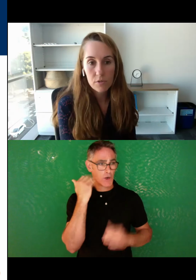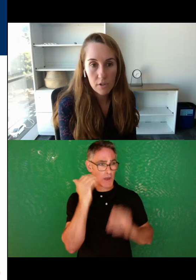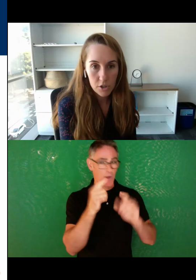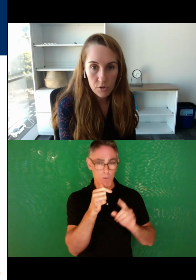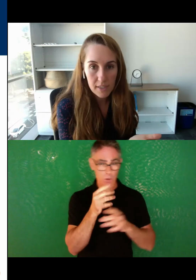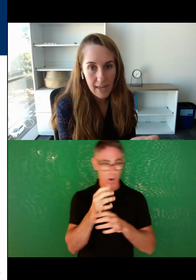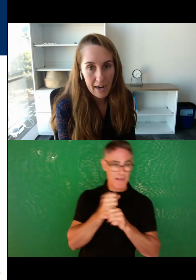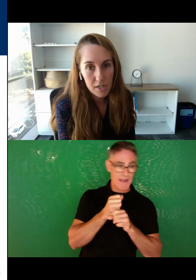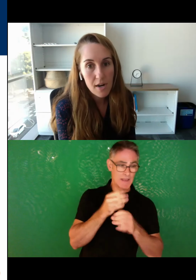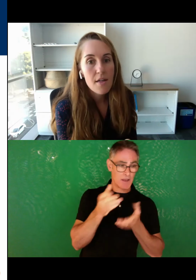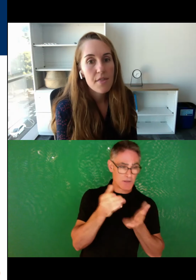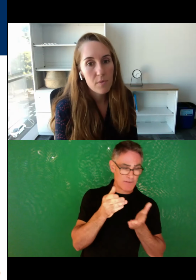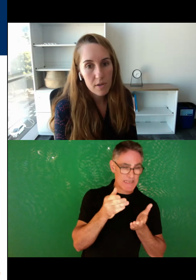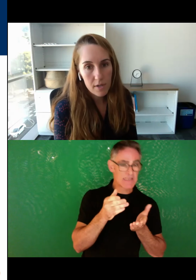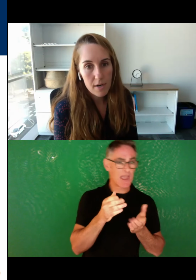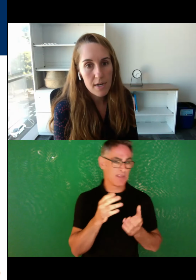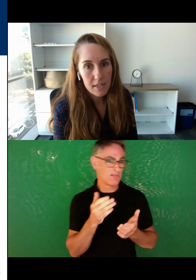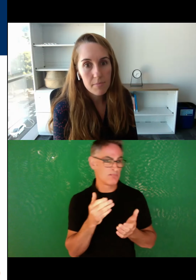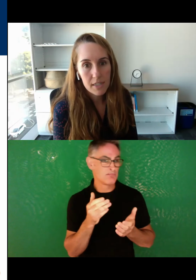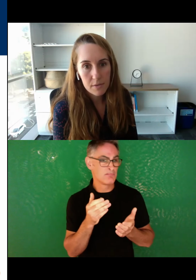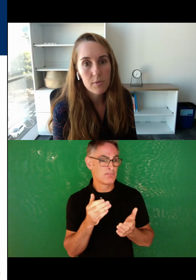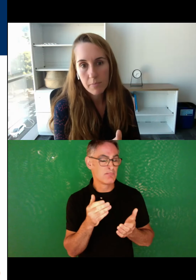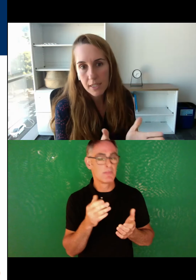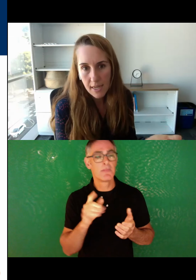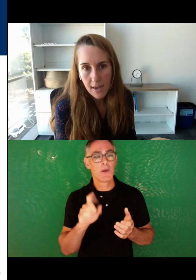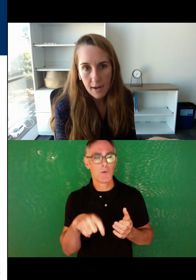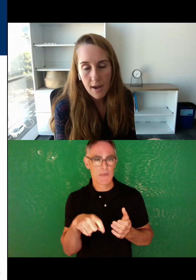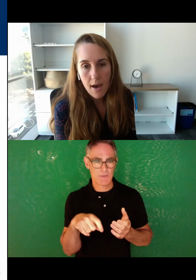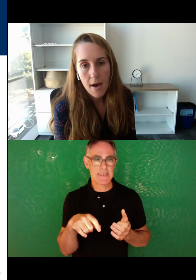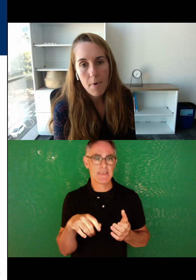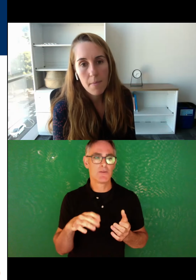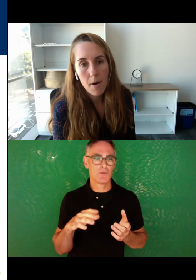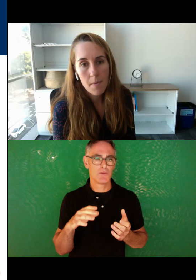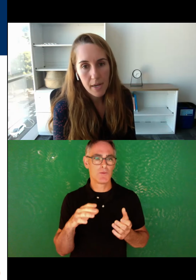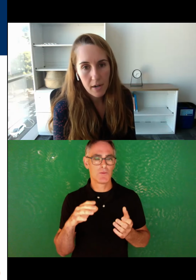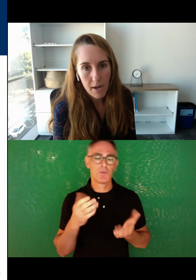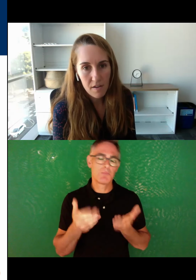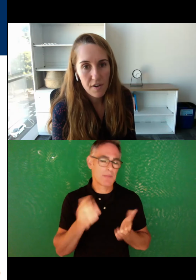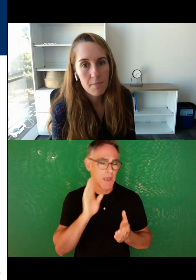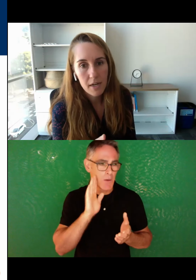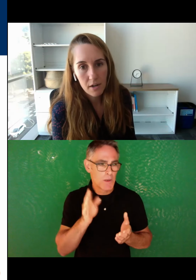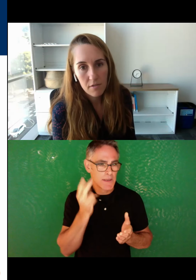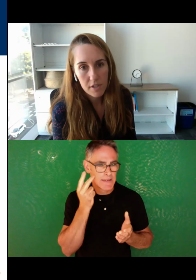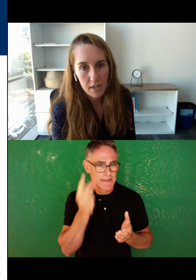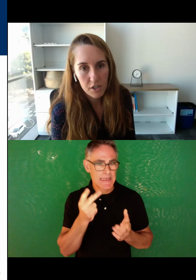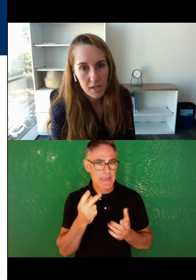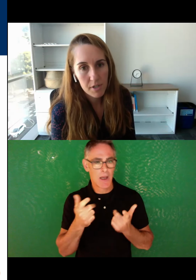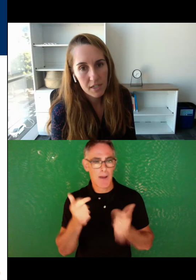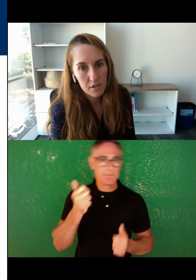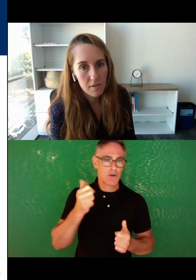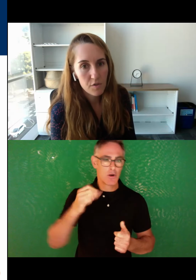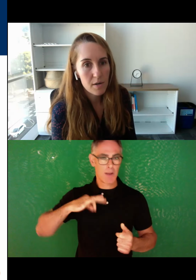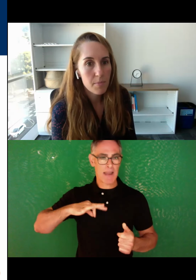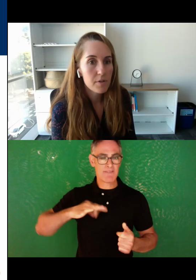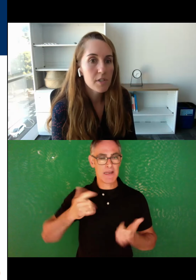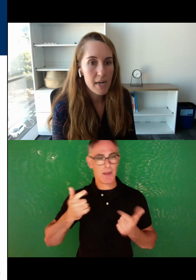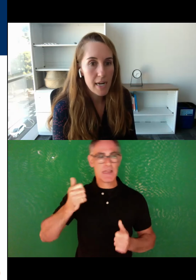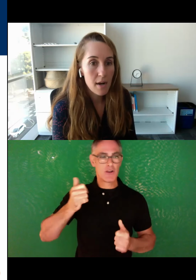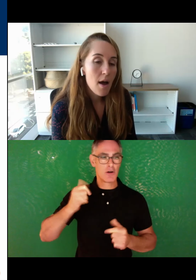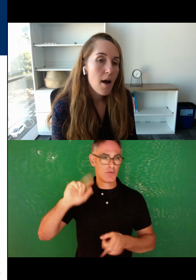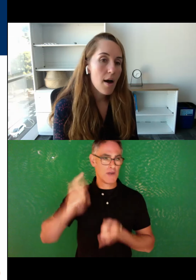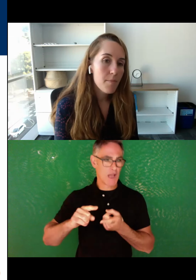are closer to this action, that we would be seeing a bigger benefit, a bigger reduction in potentially